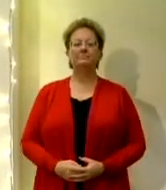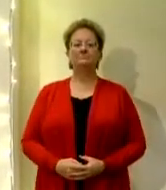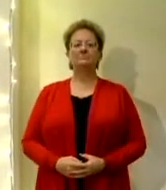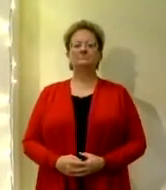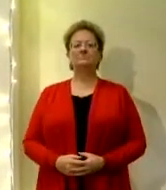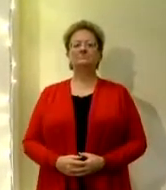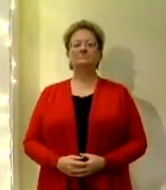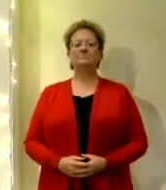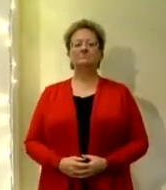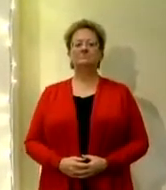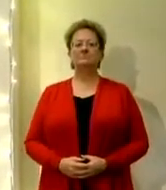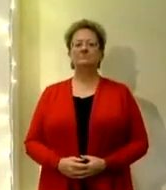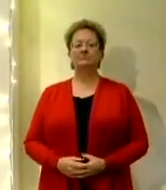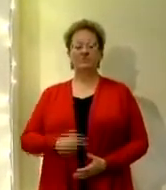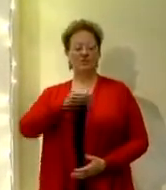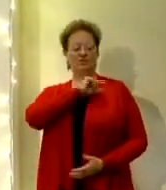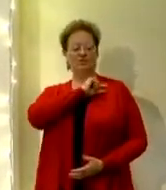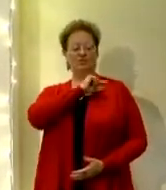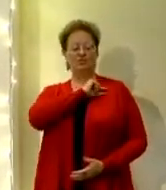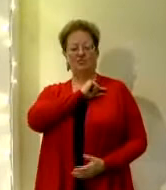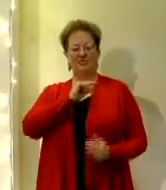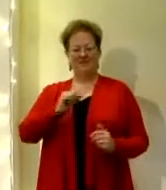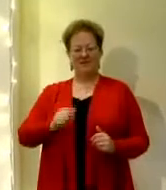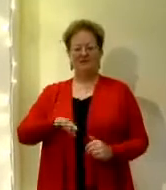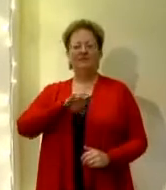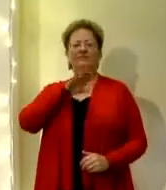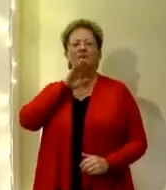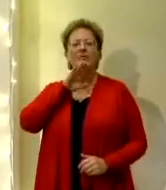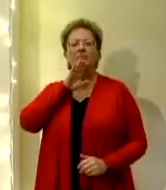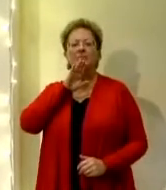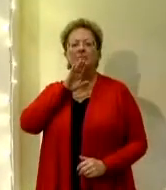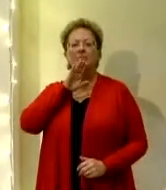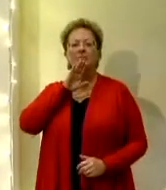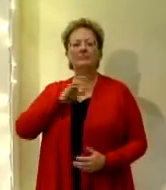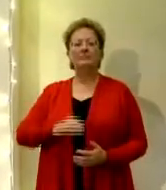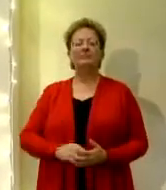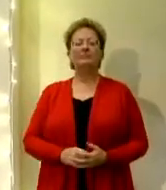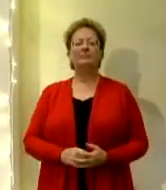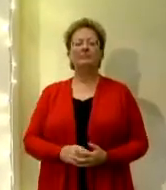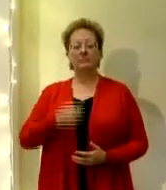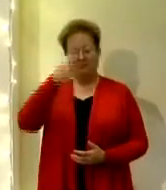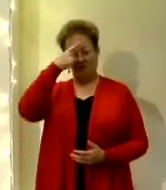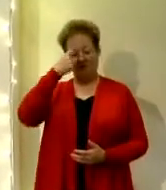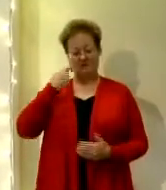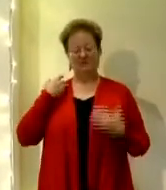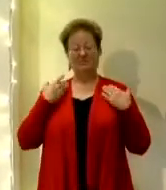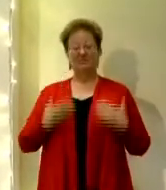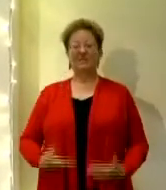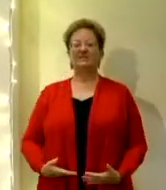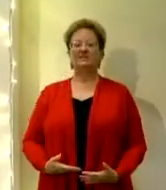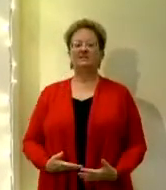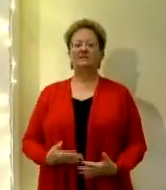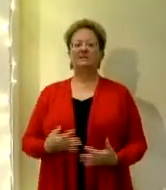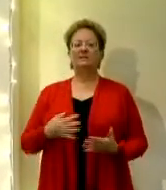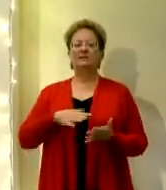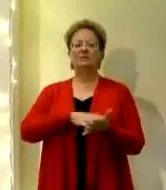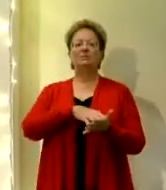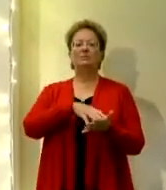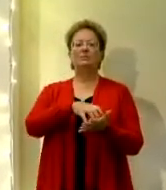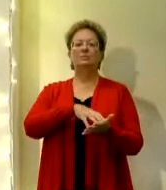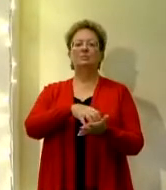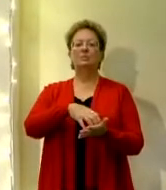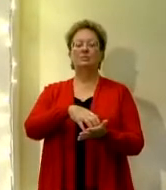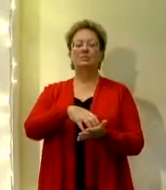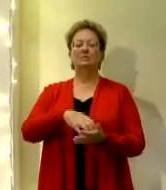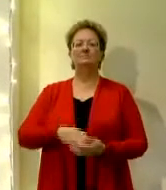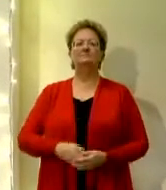George's life was filled with frustration because his body had betrayed him. I used to see